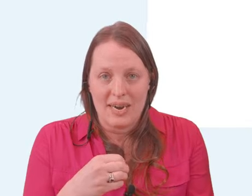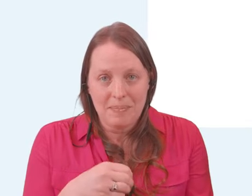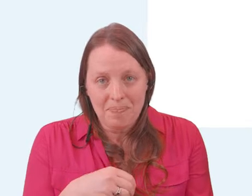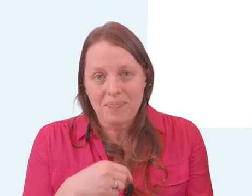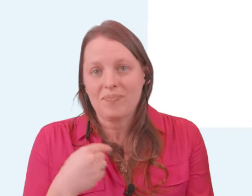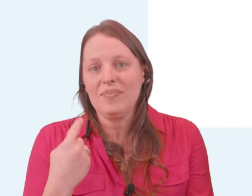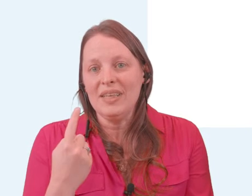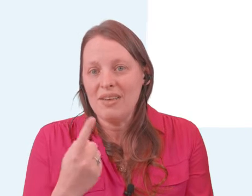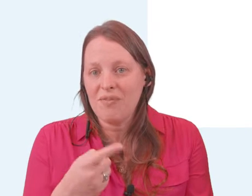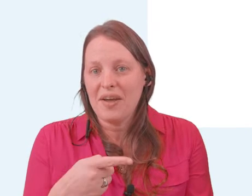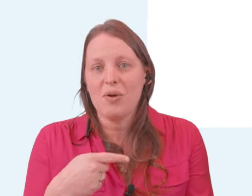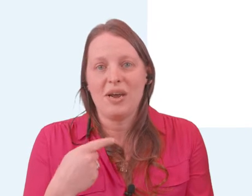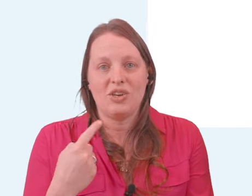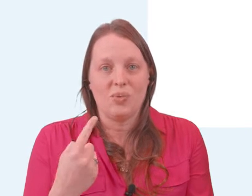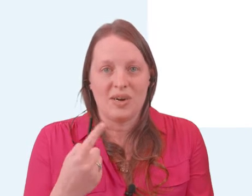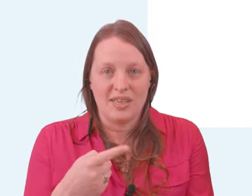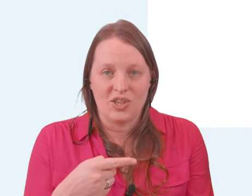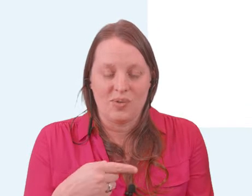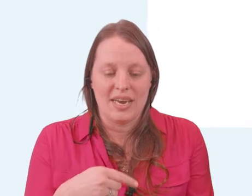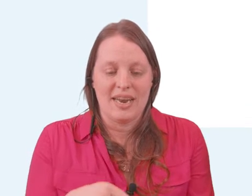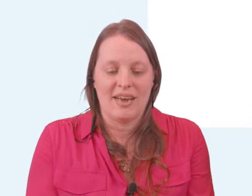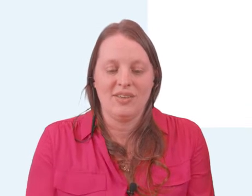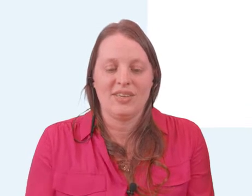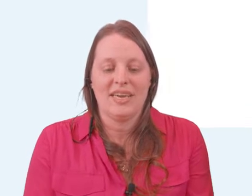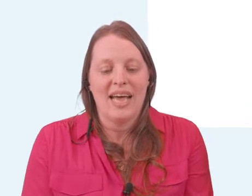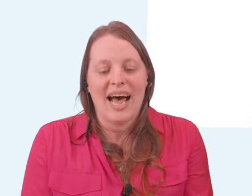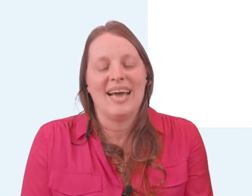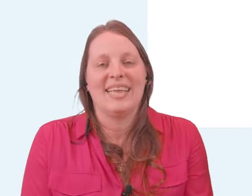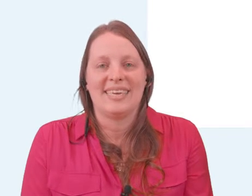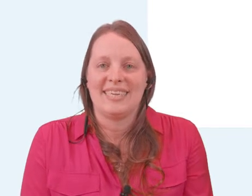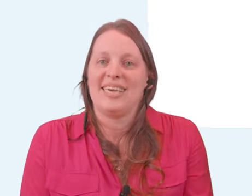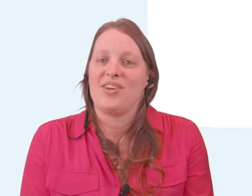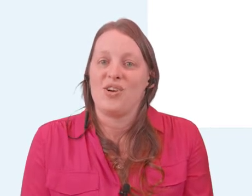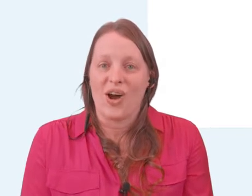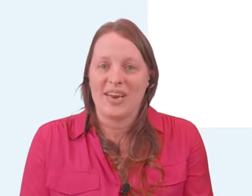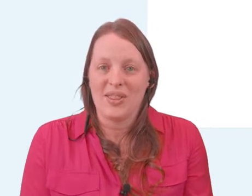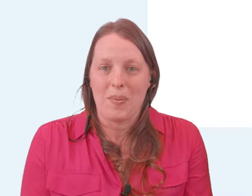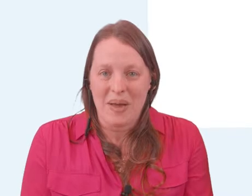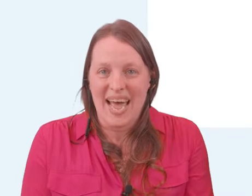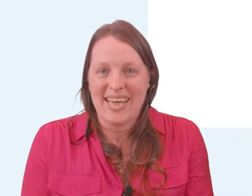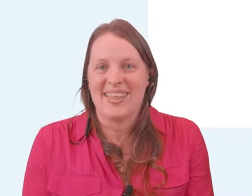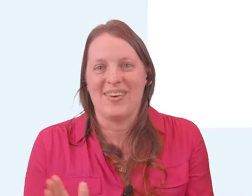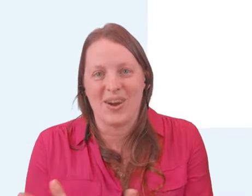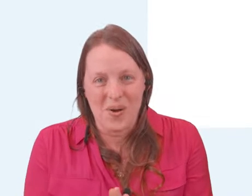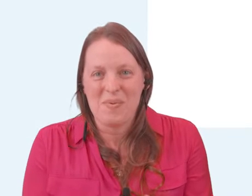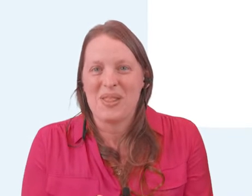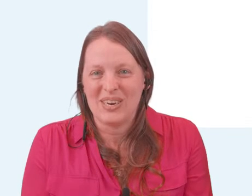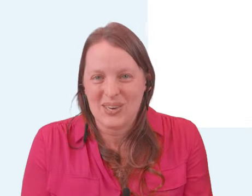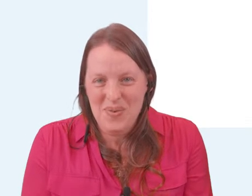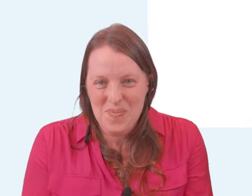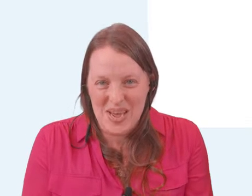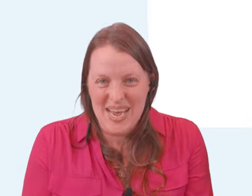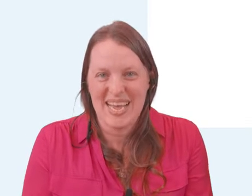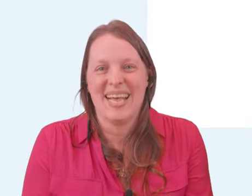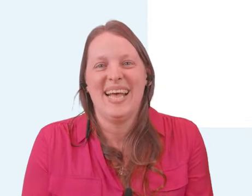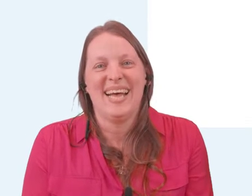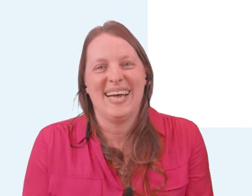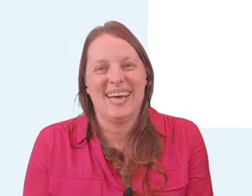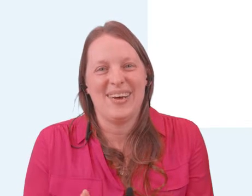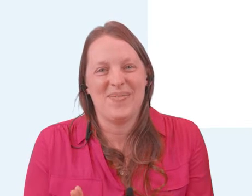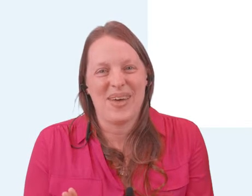utricle area. They find their way into one of these three canals. I like to say they're naughty, they're bad, they are going where they shouldn't